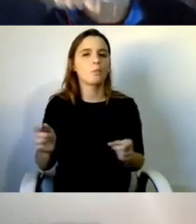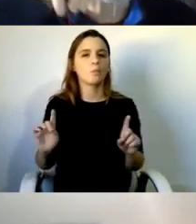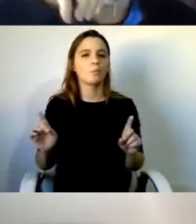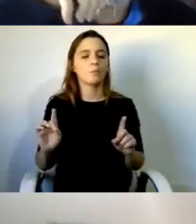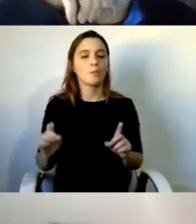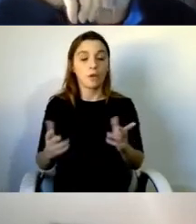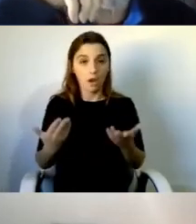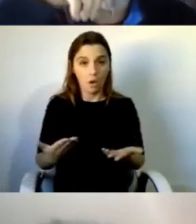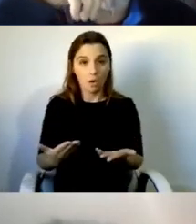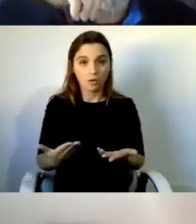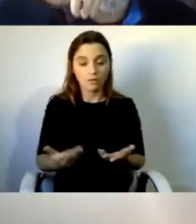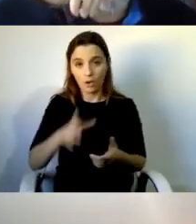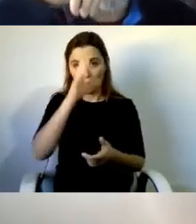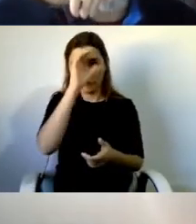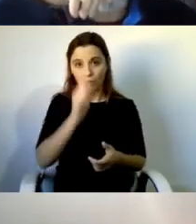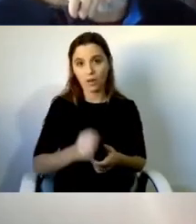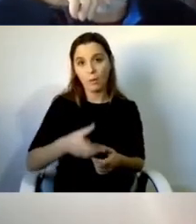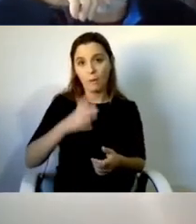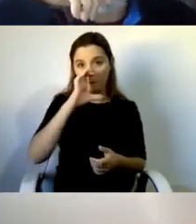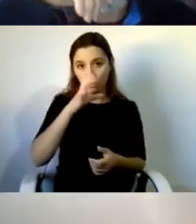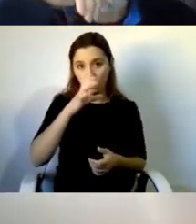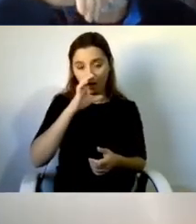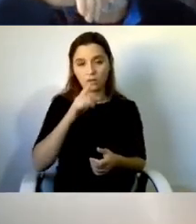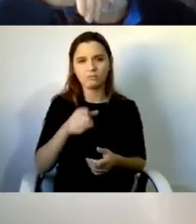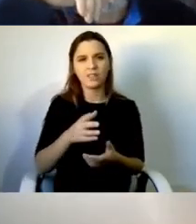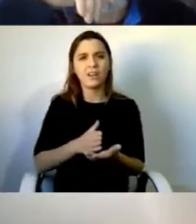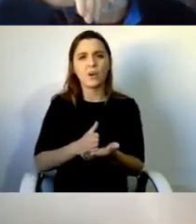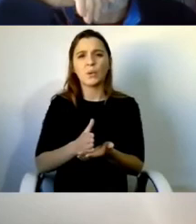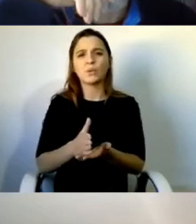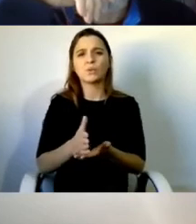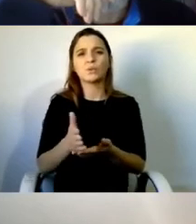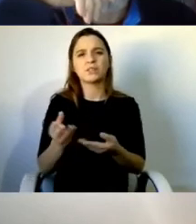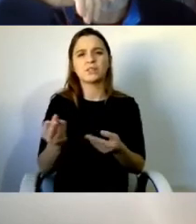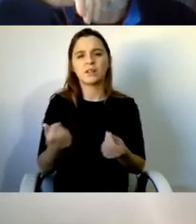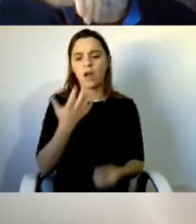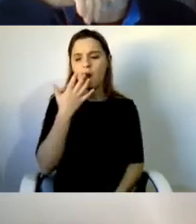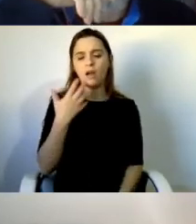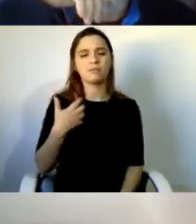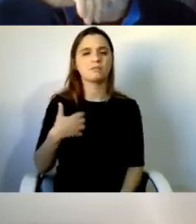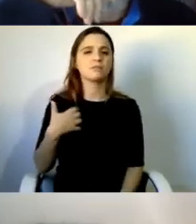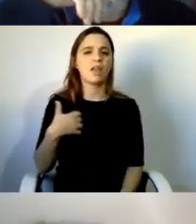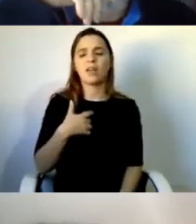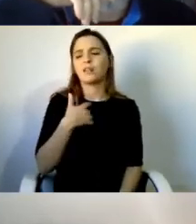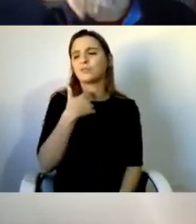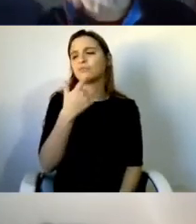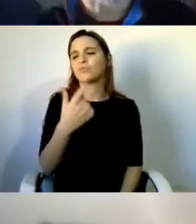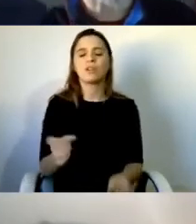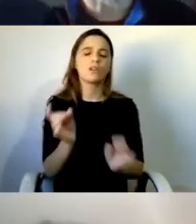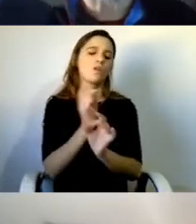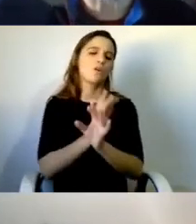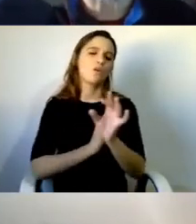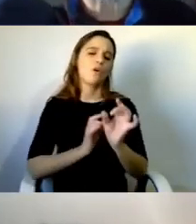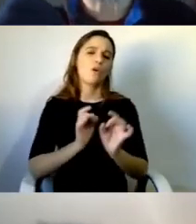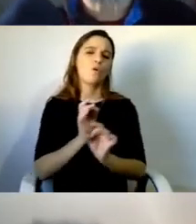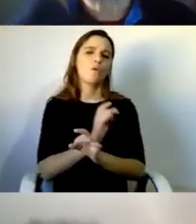government is very proud to announce across Europe that they passed a